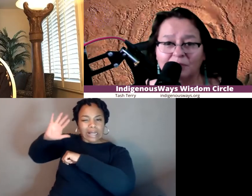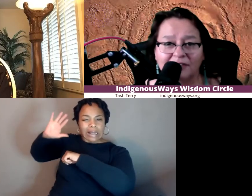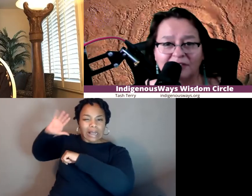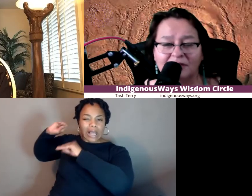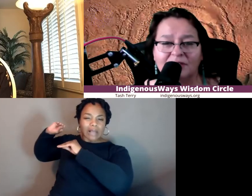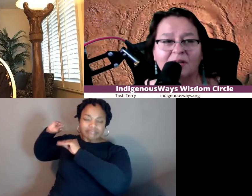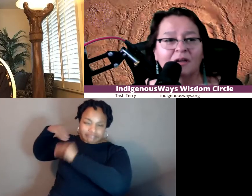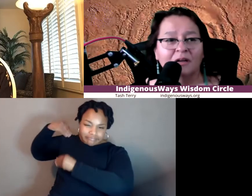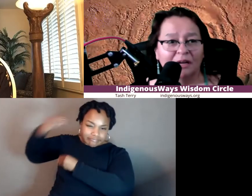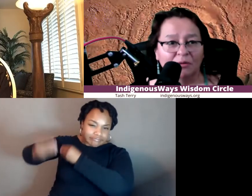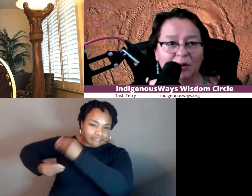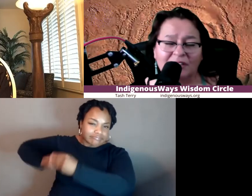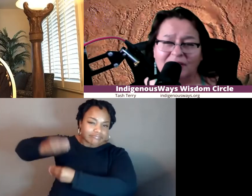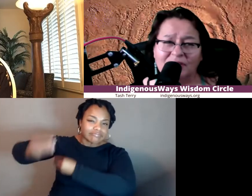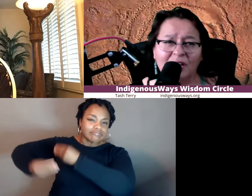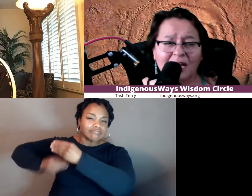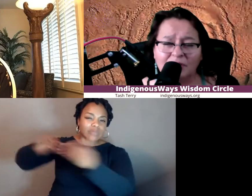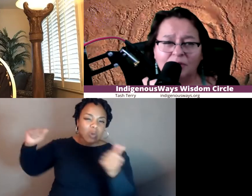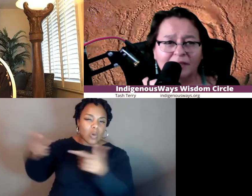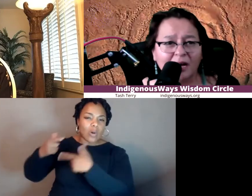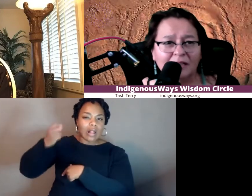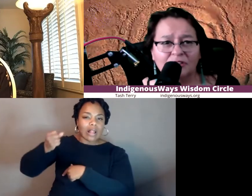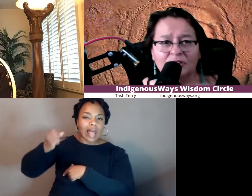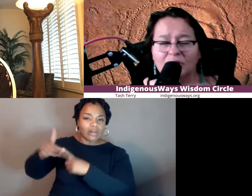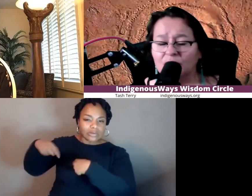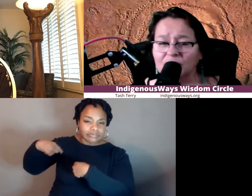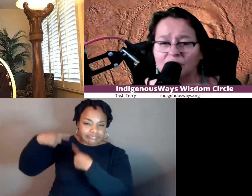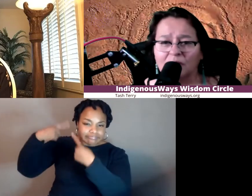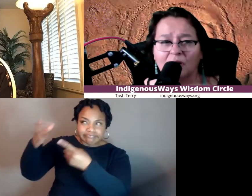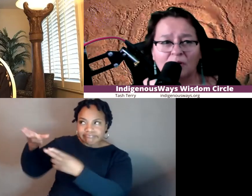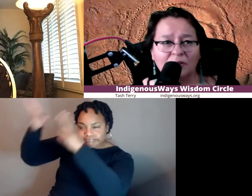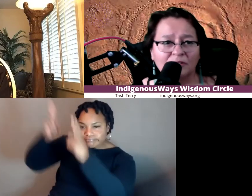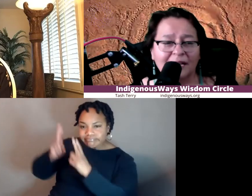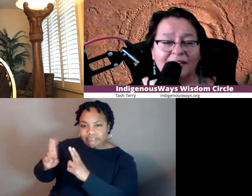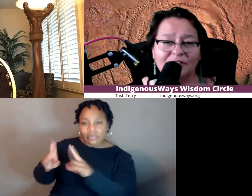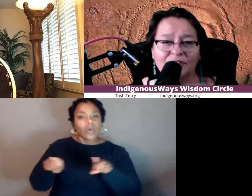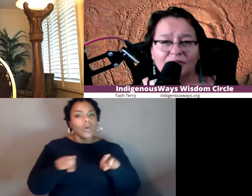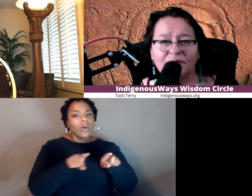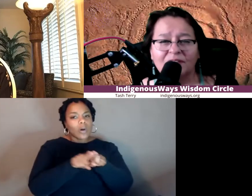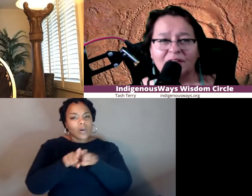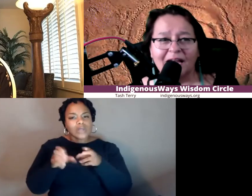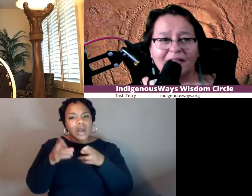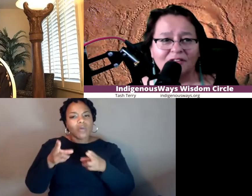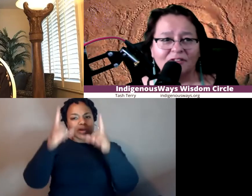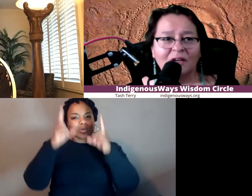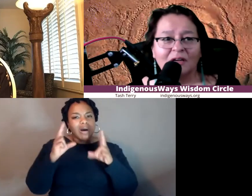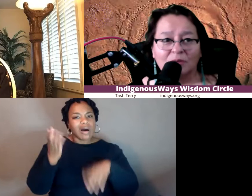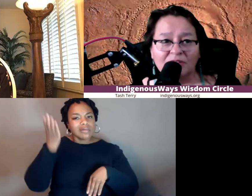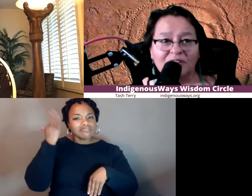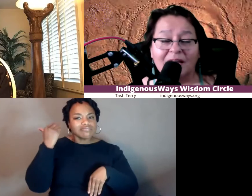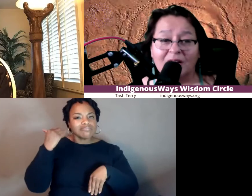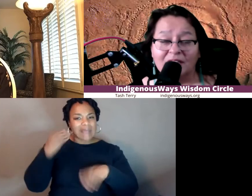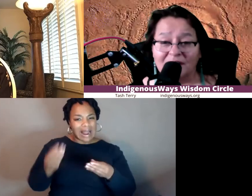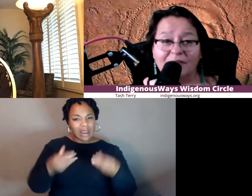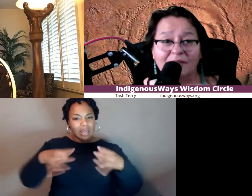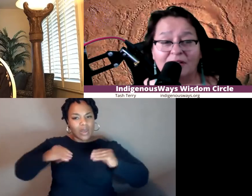and present. We want to take this time to acknowledge traditional owners and ancestors of these lands we